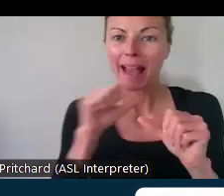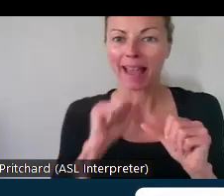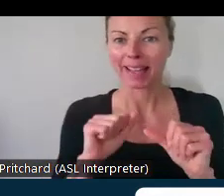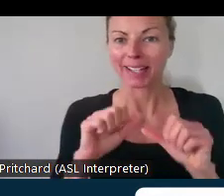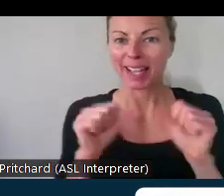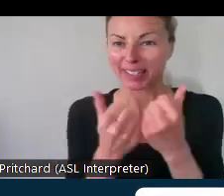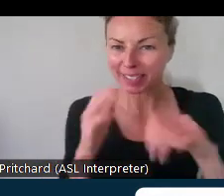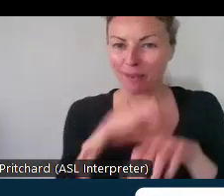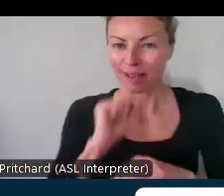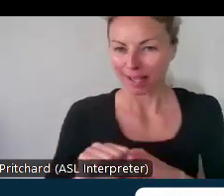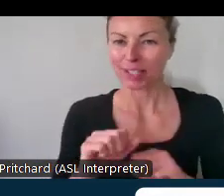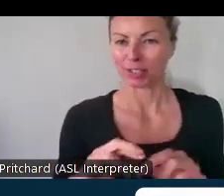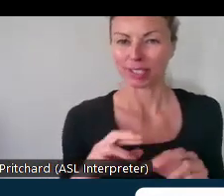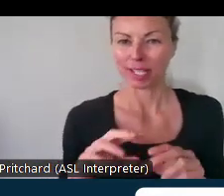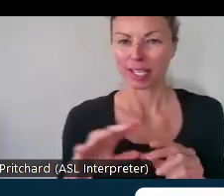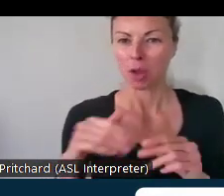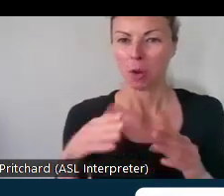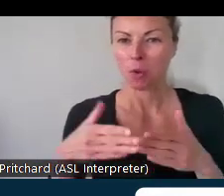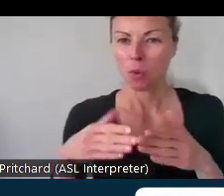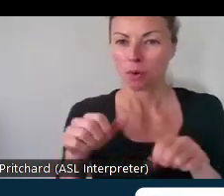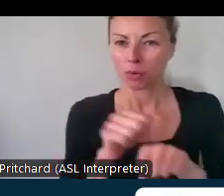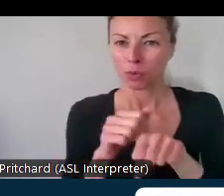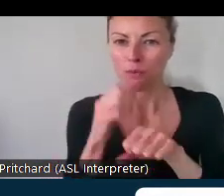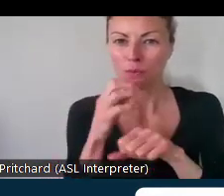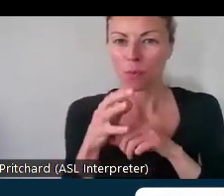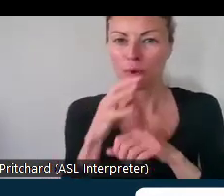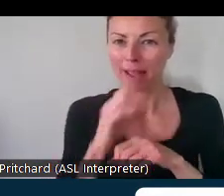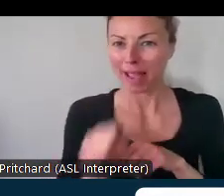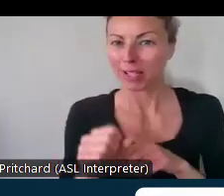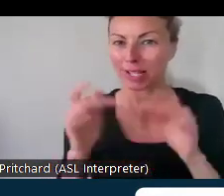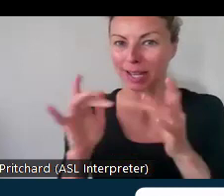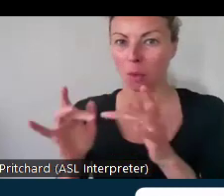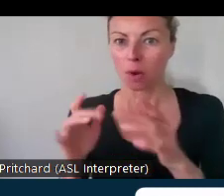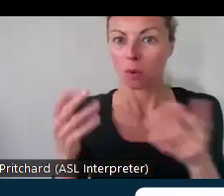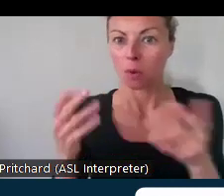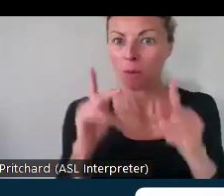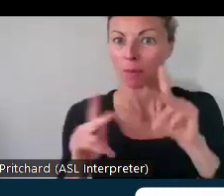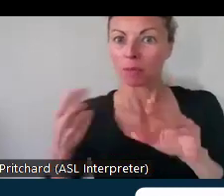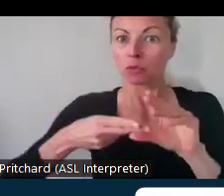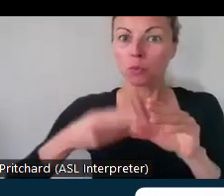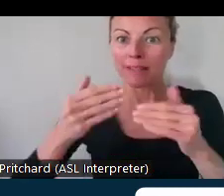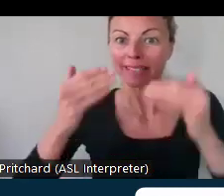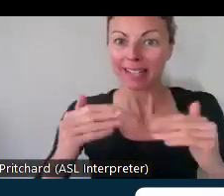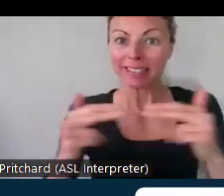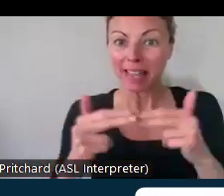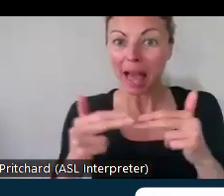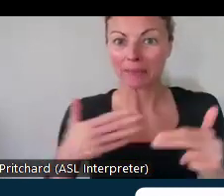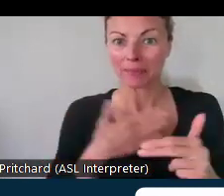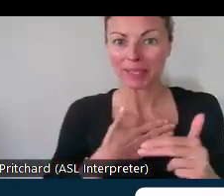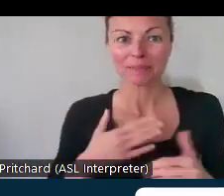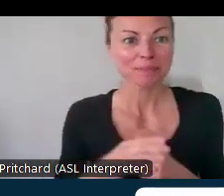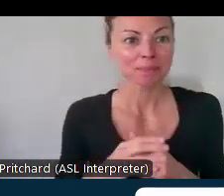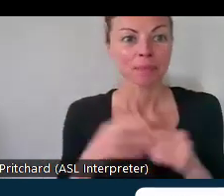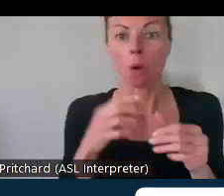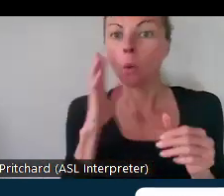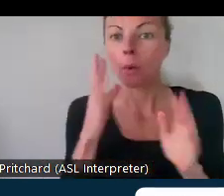of a Future-Ready Network. As we're waiting for folks to jump in, let's go to the next slide. We'll go